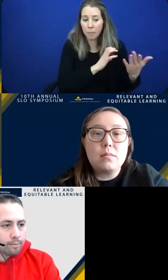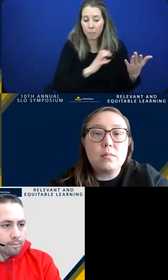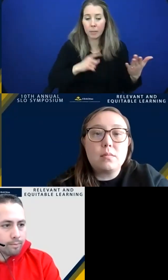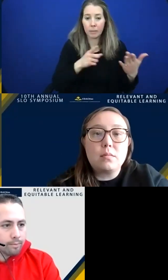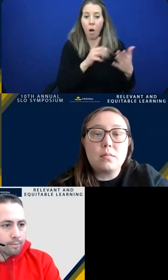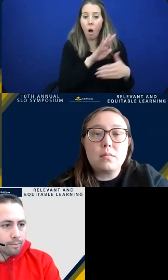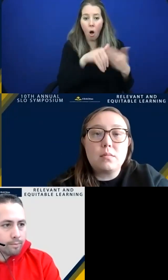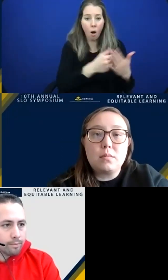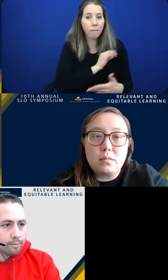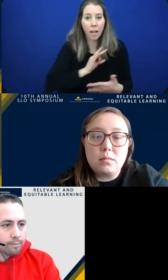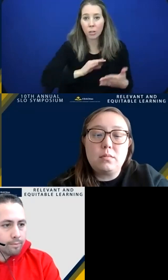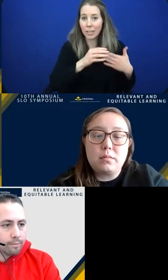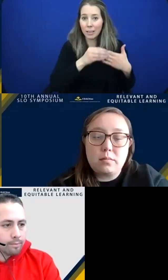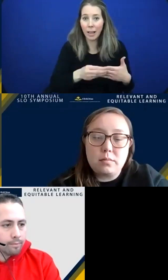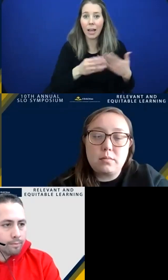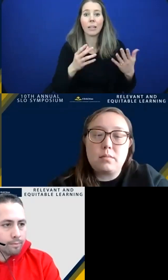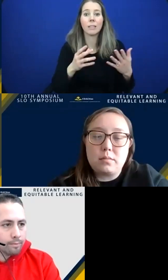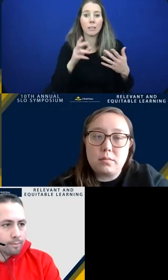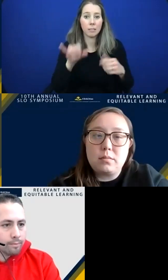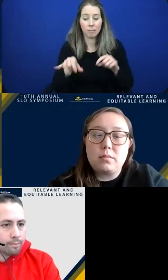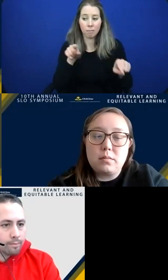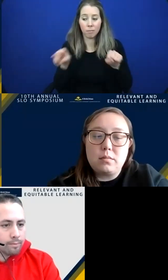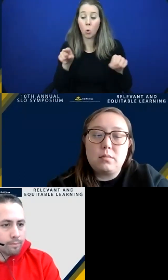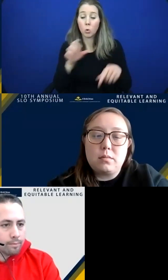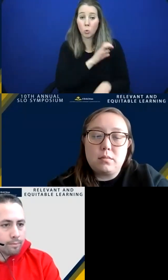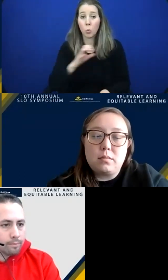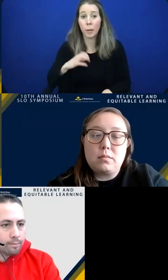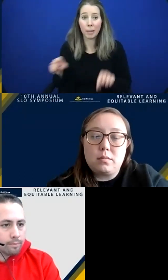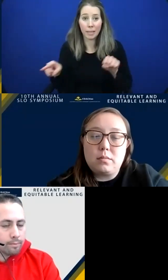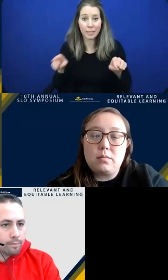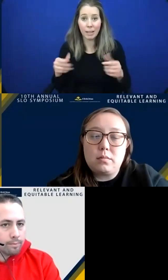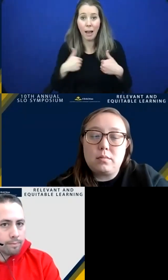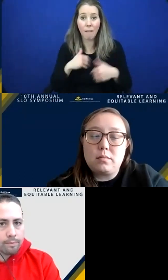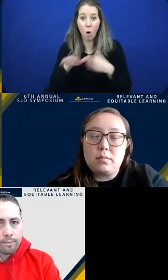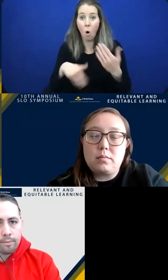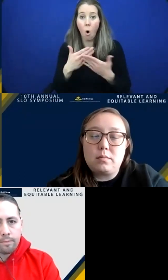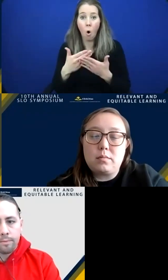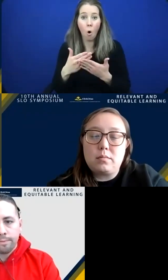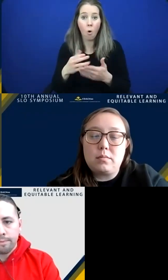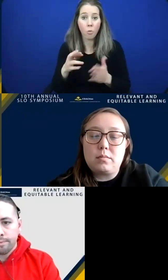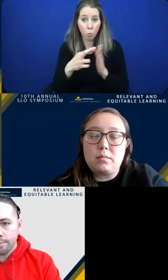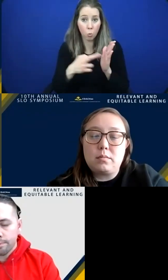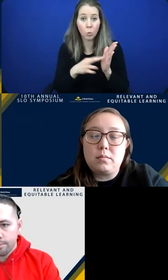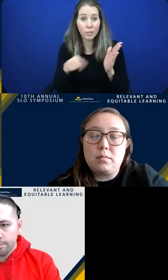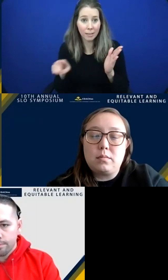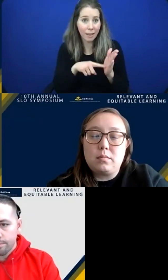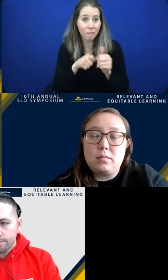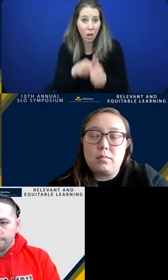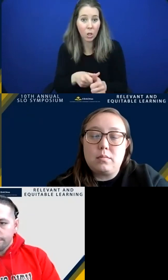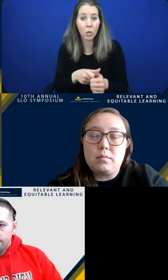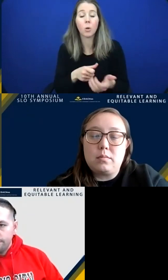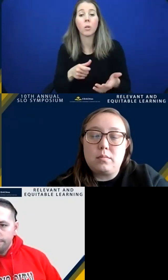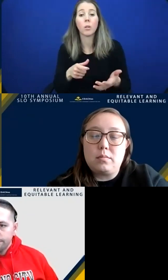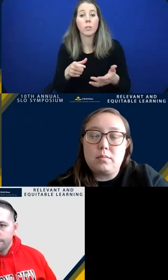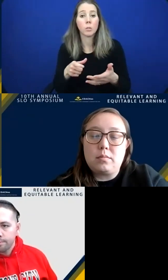run, and that's part of their service, part of academic senate. So those two committees, that they, have all of the rules they follow regarding that. And so I sit on that to